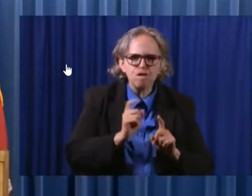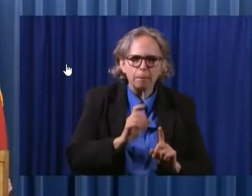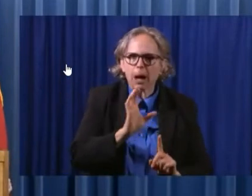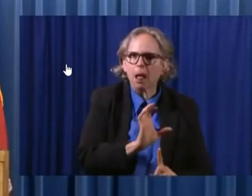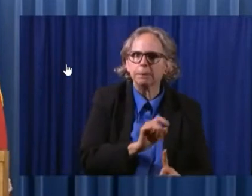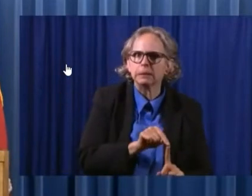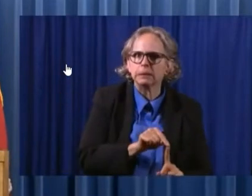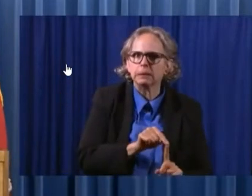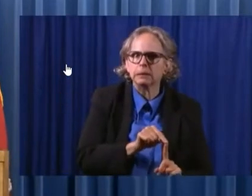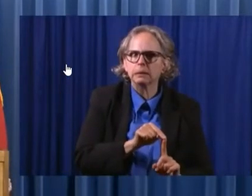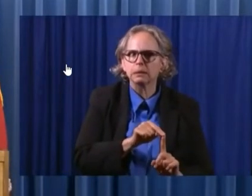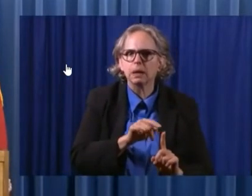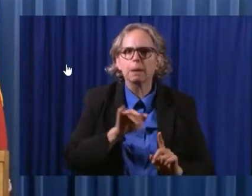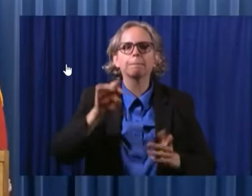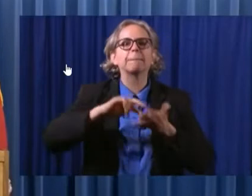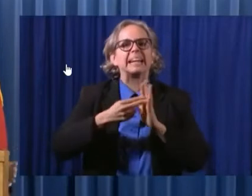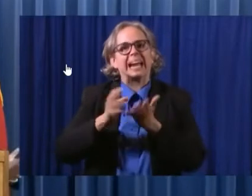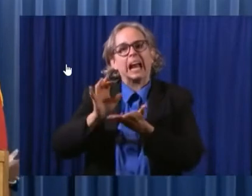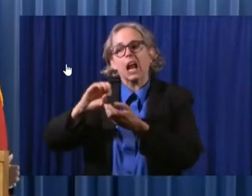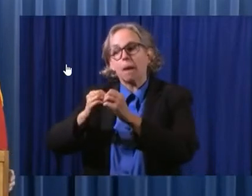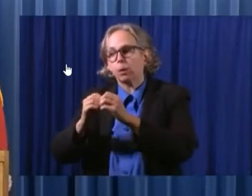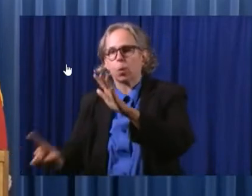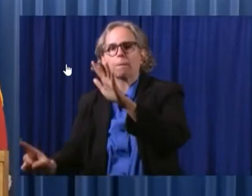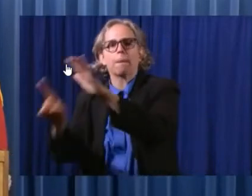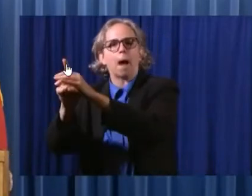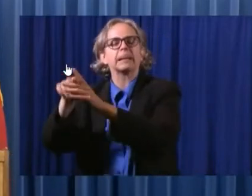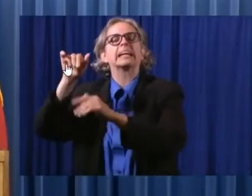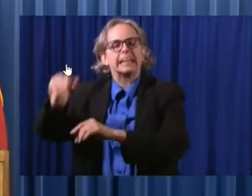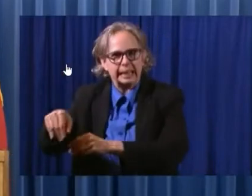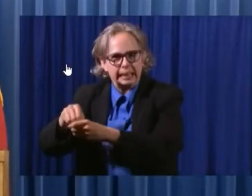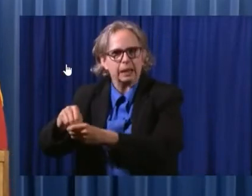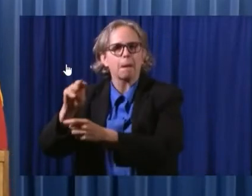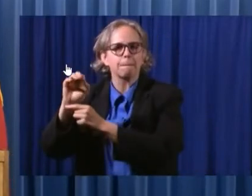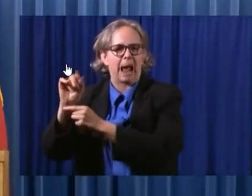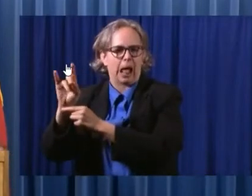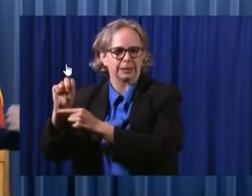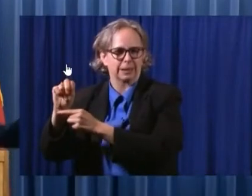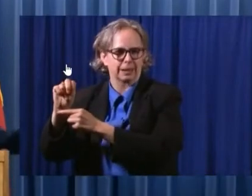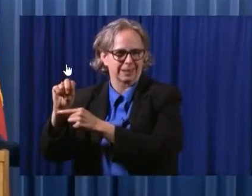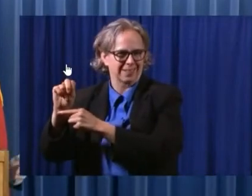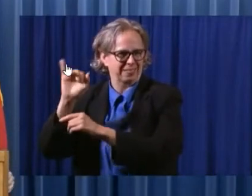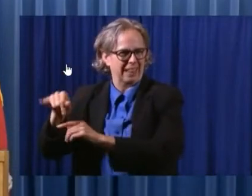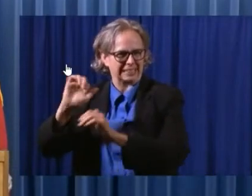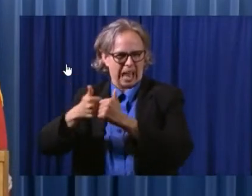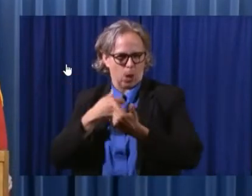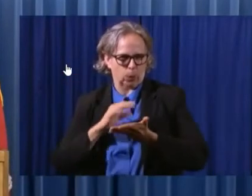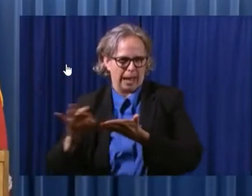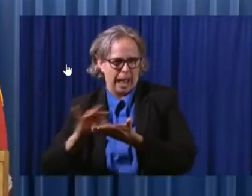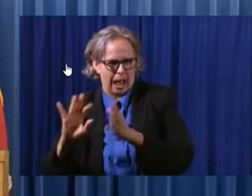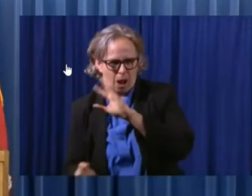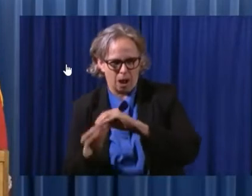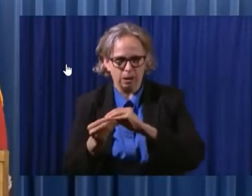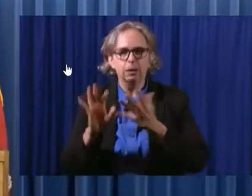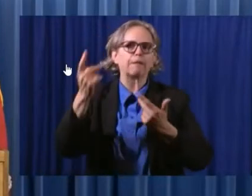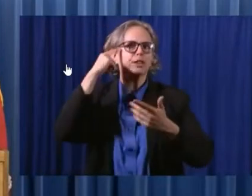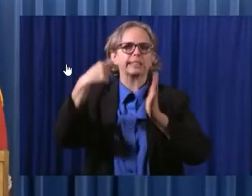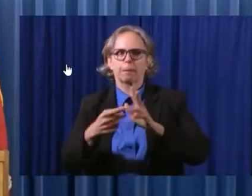And that's what you find. We had a funeral, and we had a bunch of people in one county, but then a bunch of people came from another